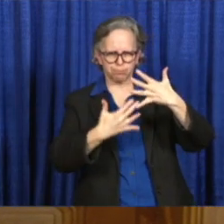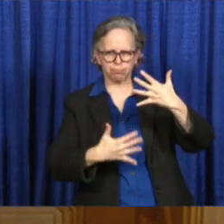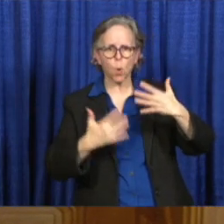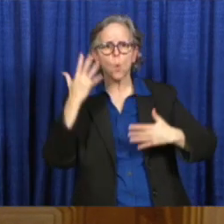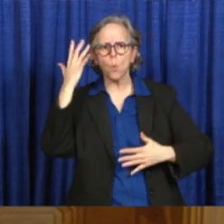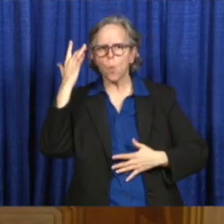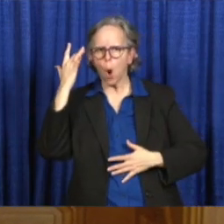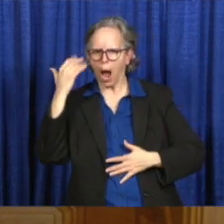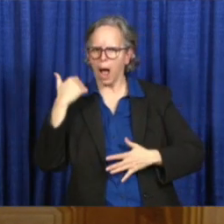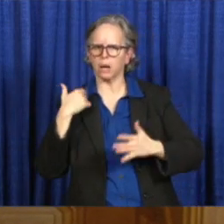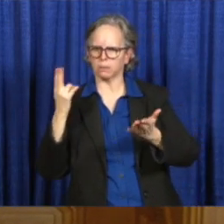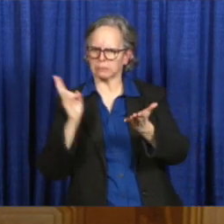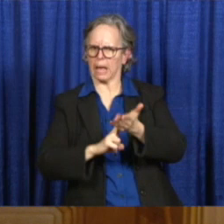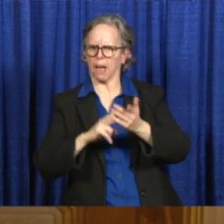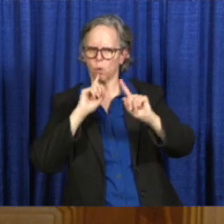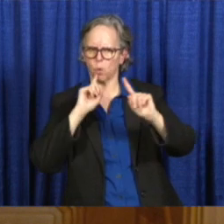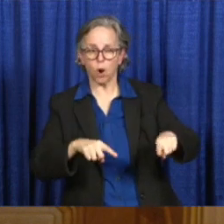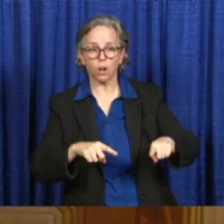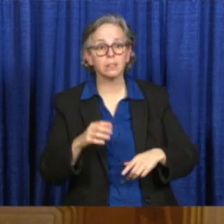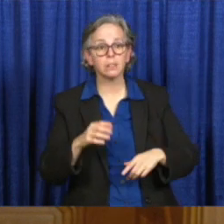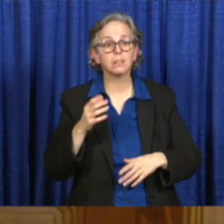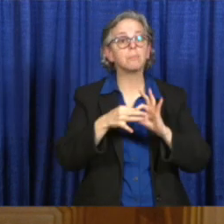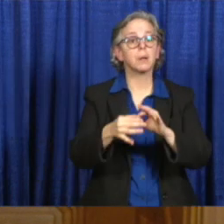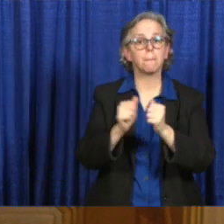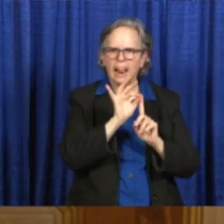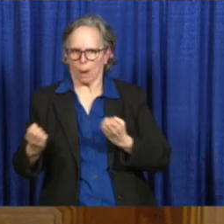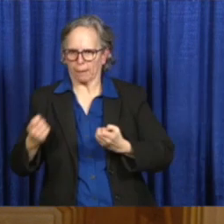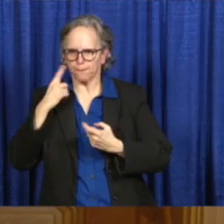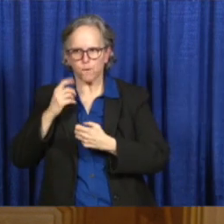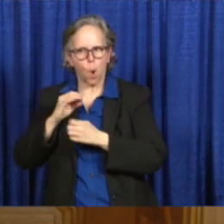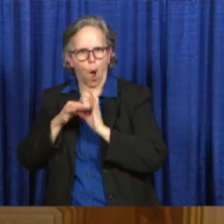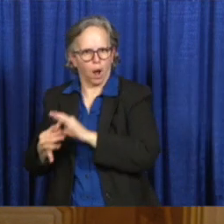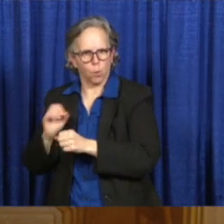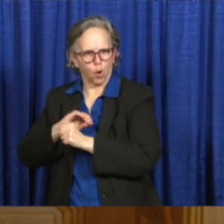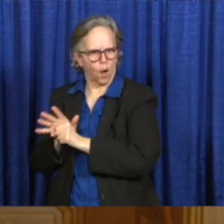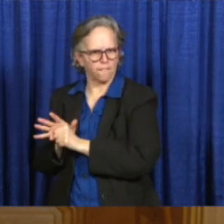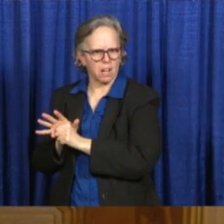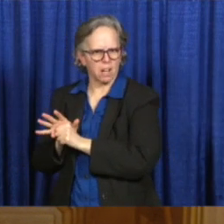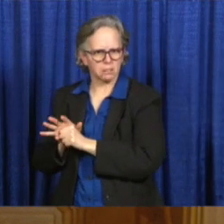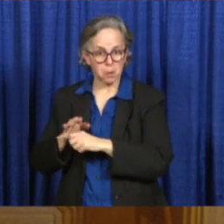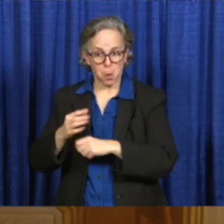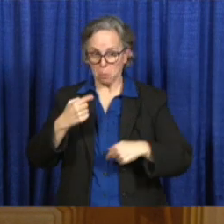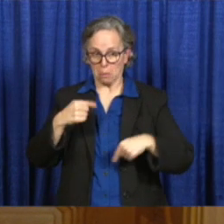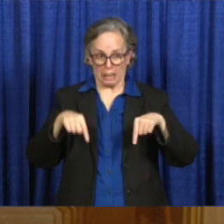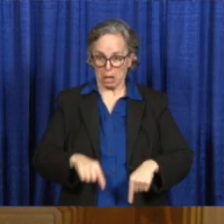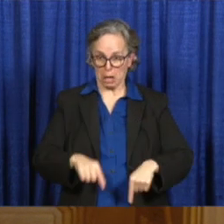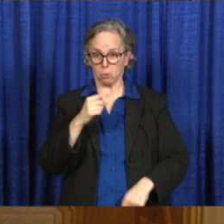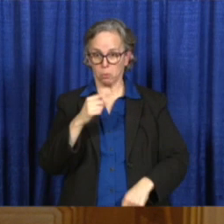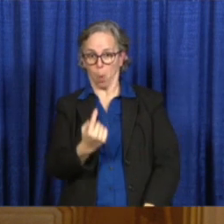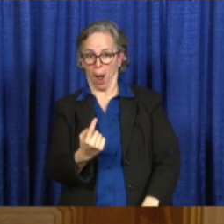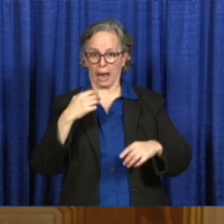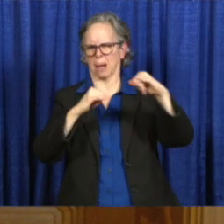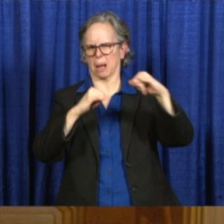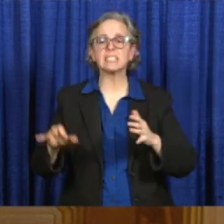was issued in regard to elective surgery. So states have in fact.